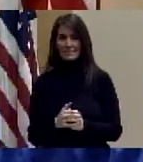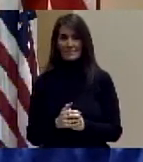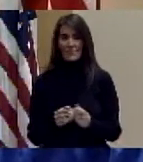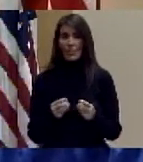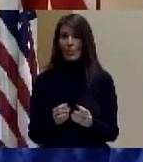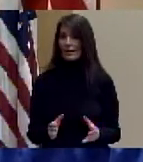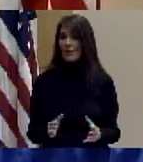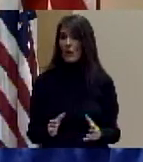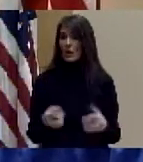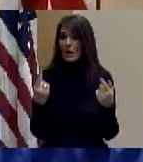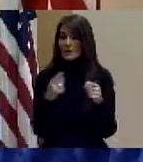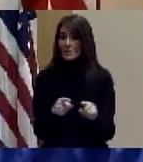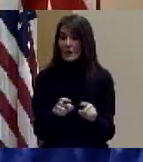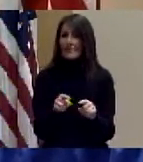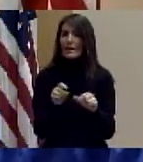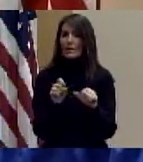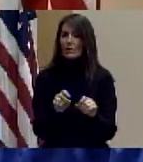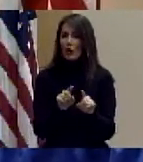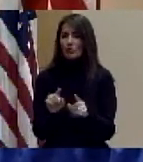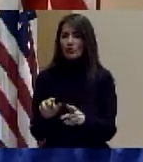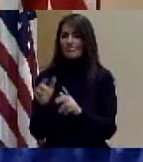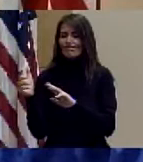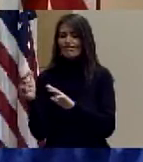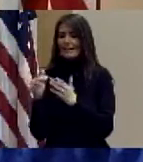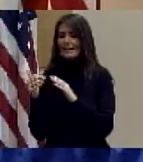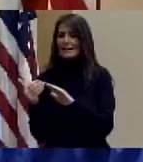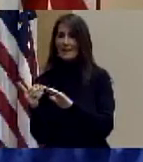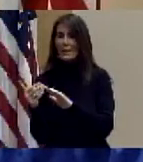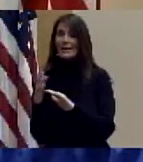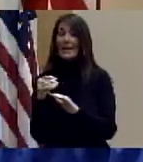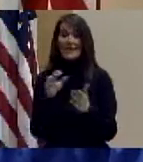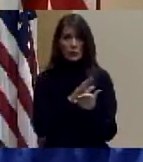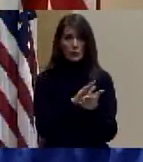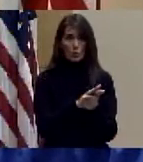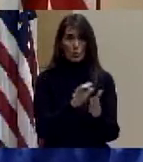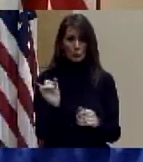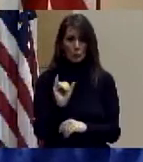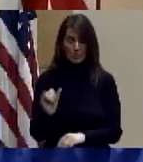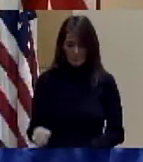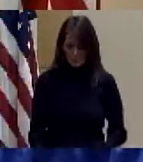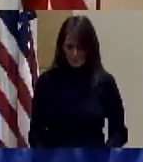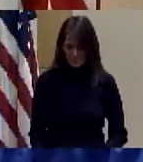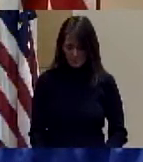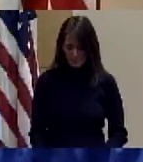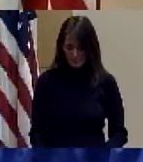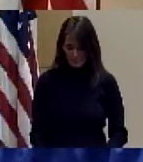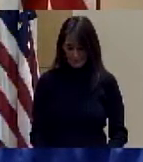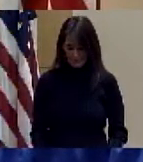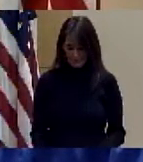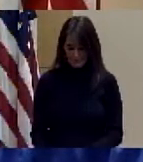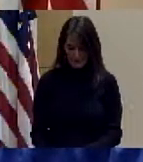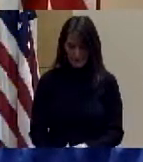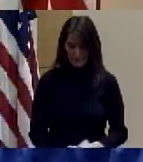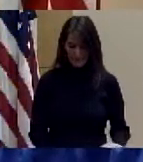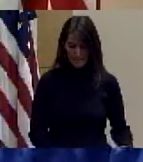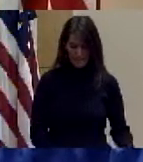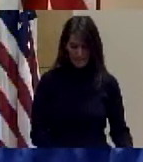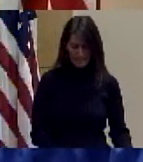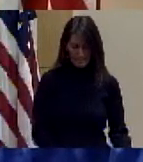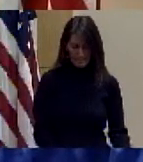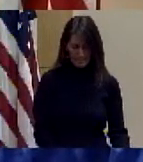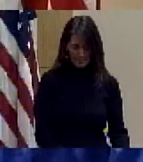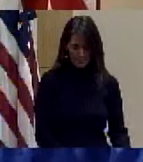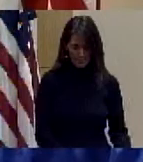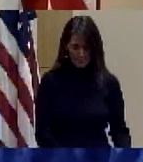consent, undermine our towns and our schools. I call on CMITA to